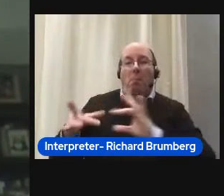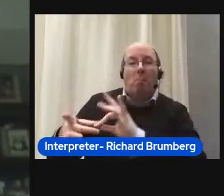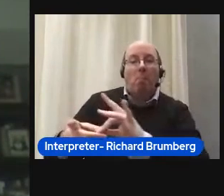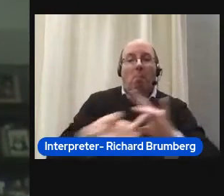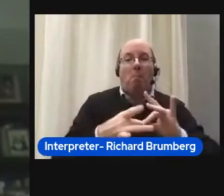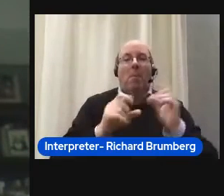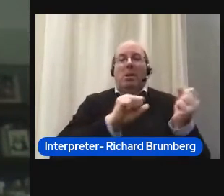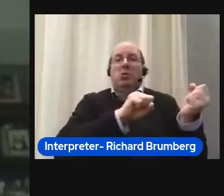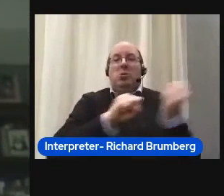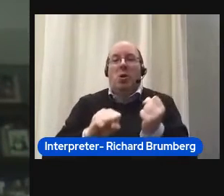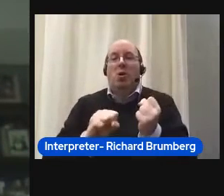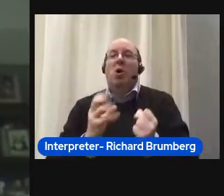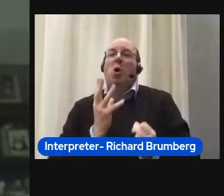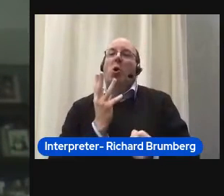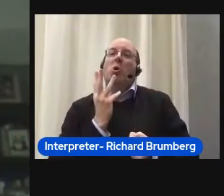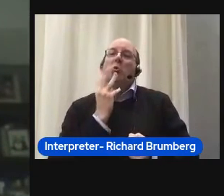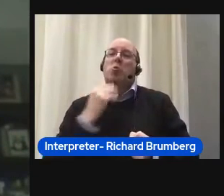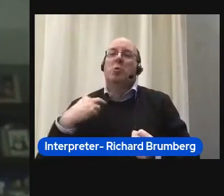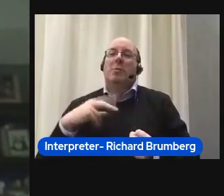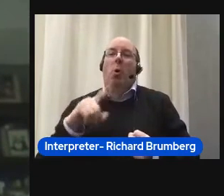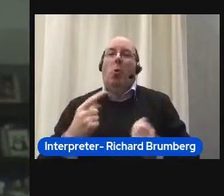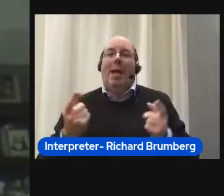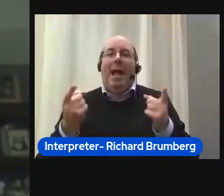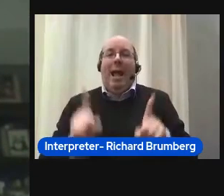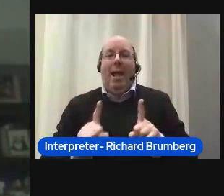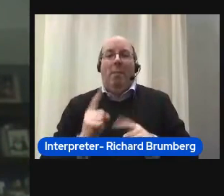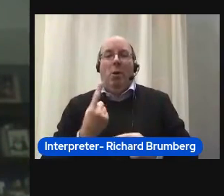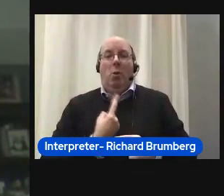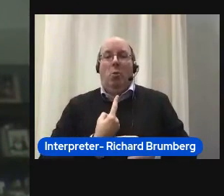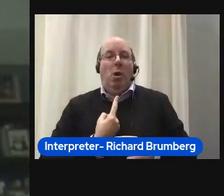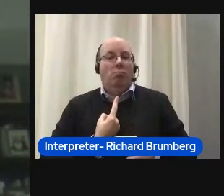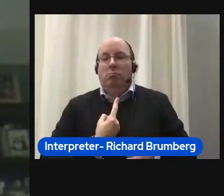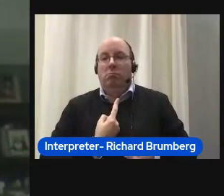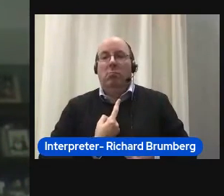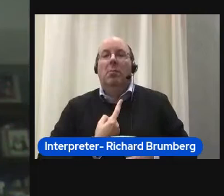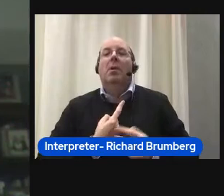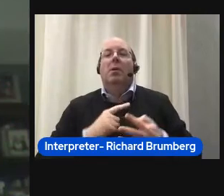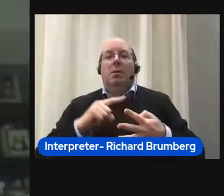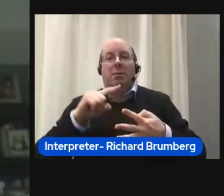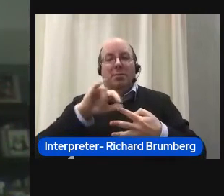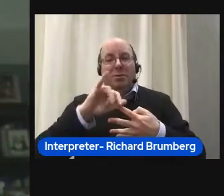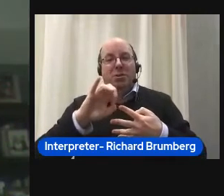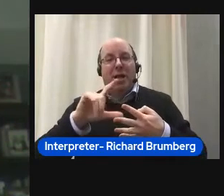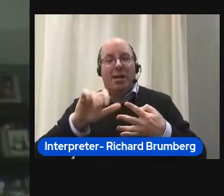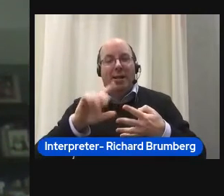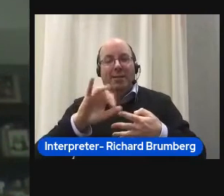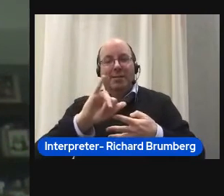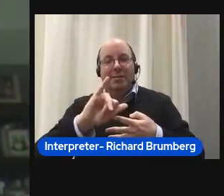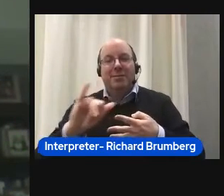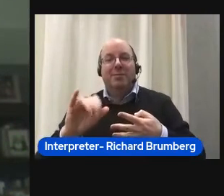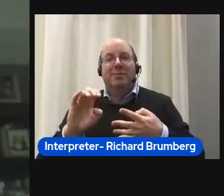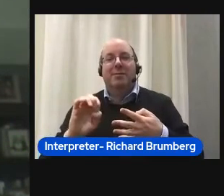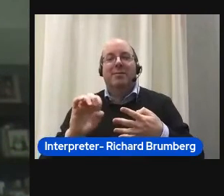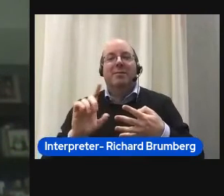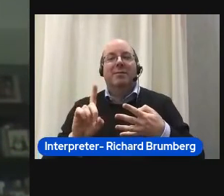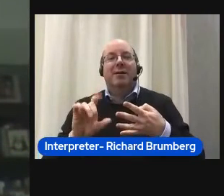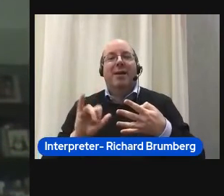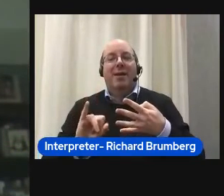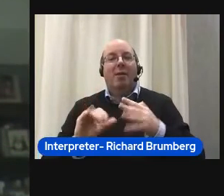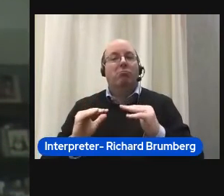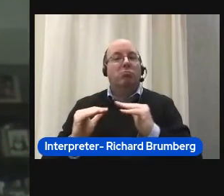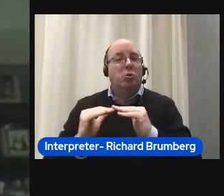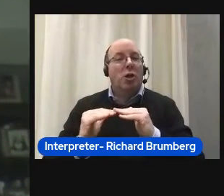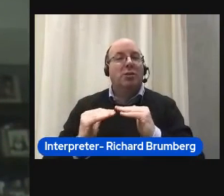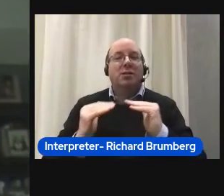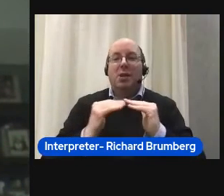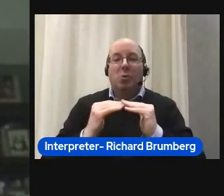does not happen in isolation. And the work of justice, equity, diversity, and inclusion is yet another way that we should strive